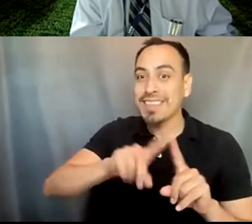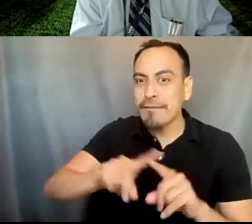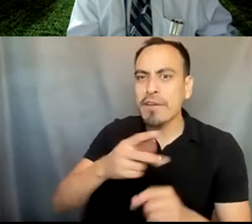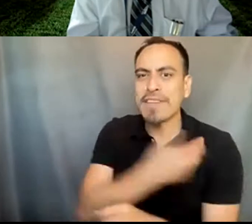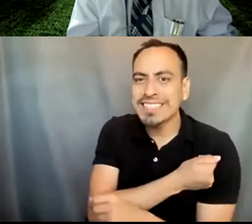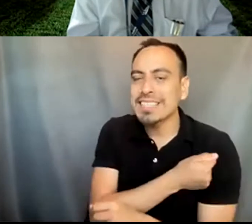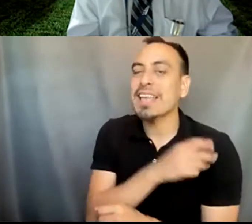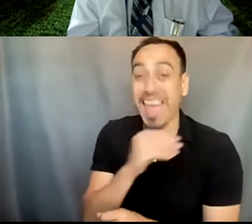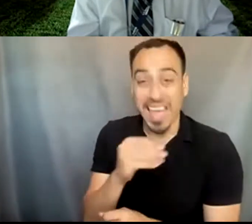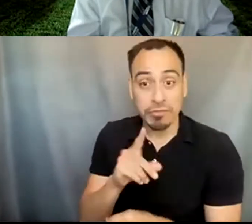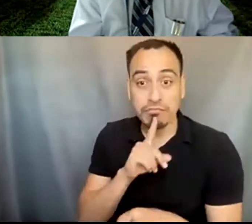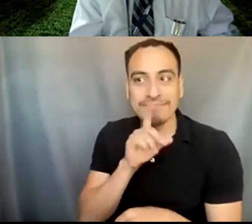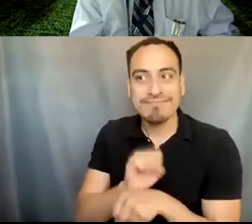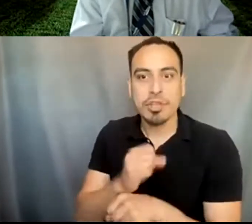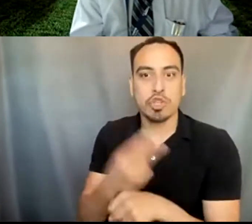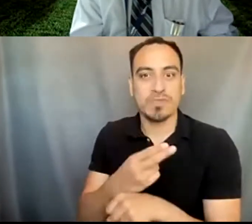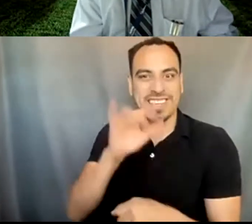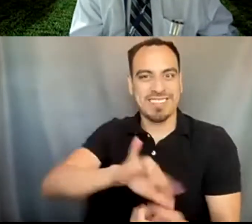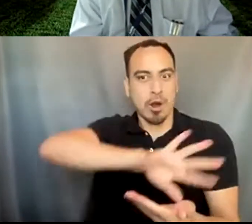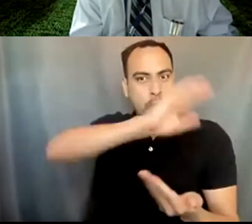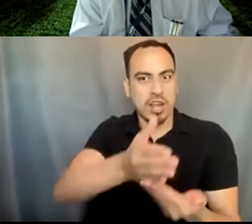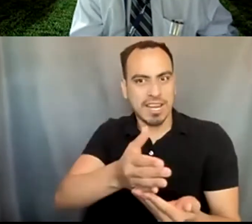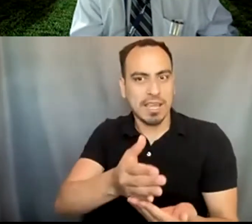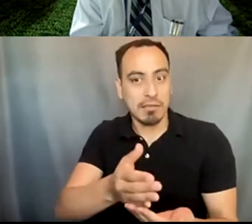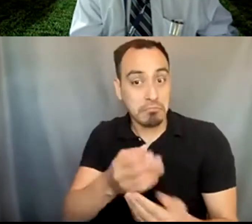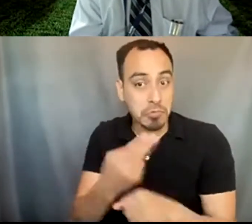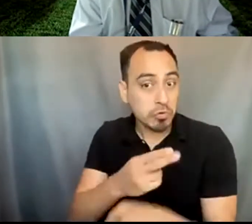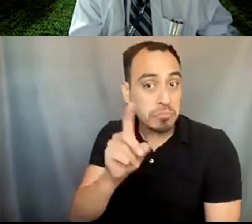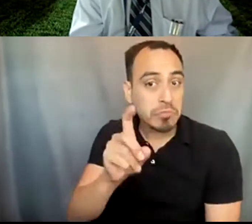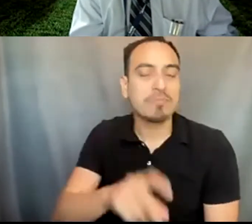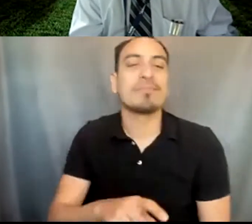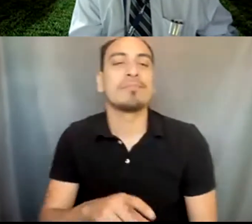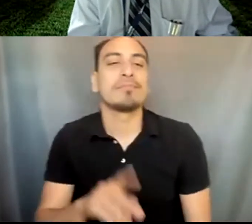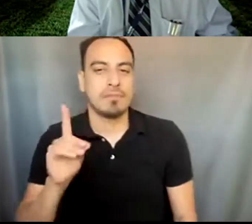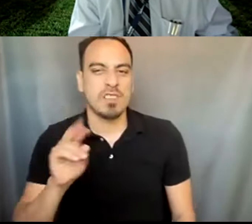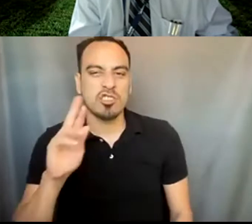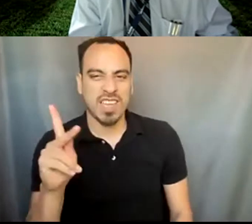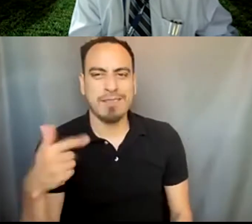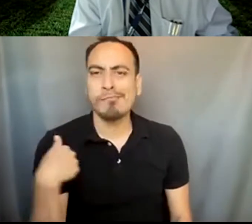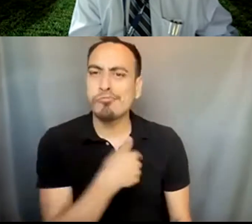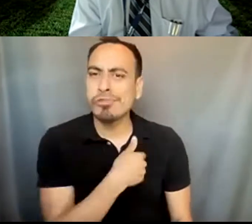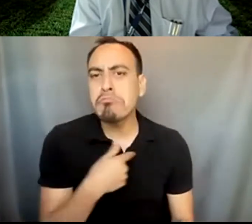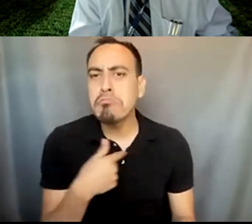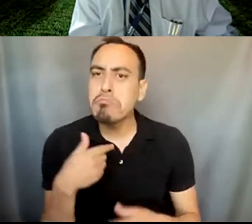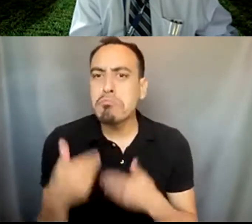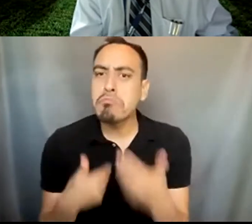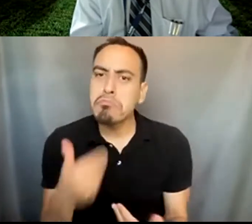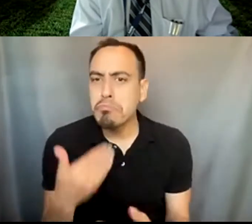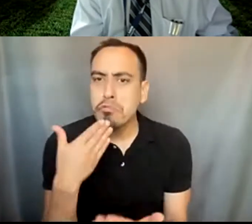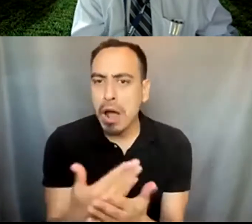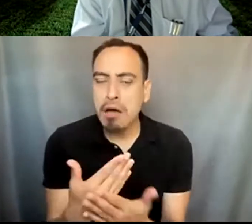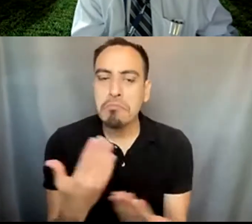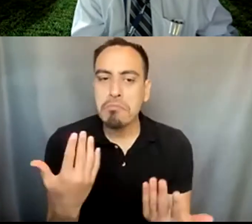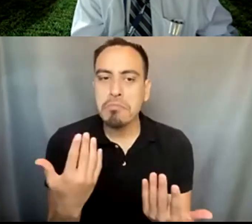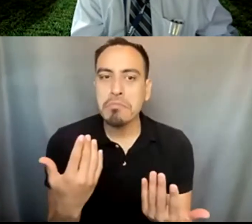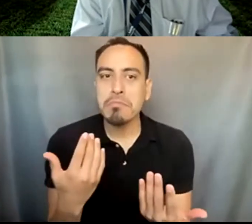So we've been able to do that pretty well until lately when we saw a drop off in the demand